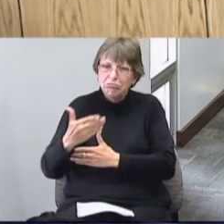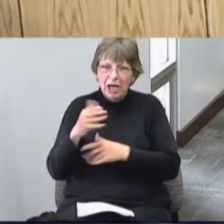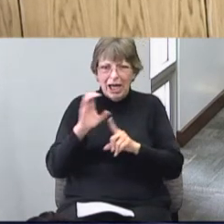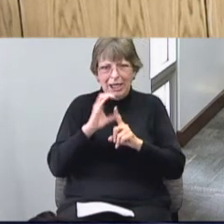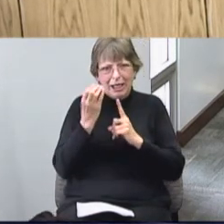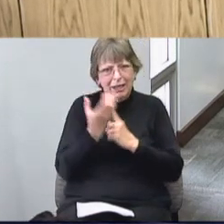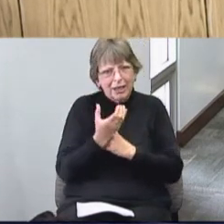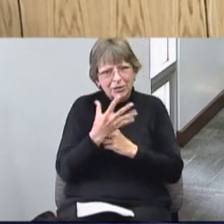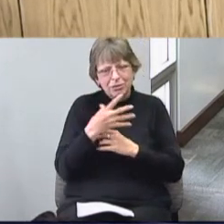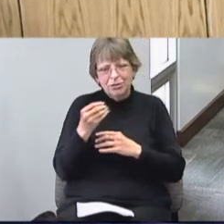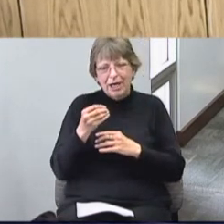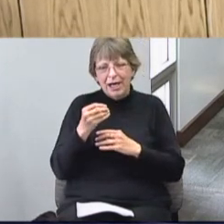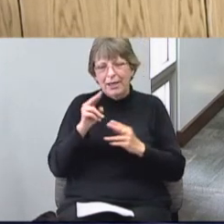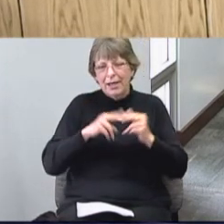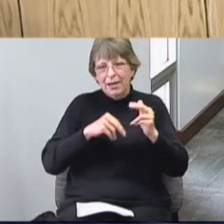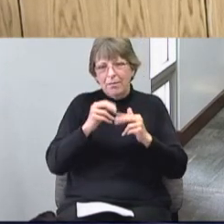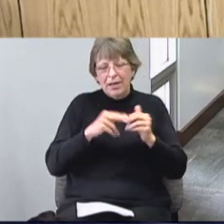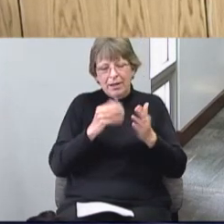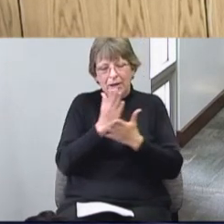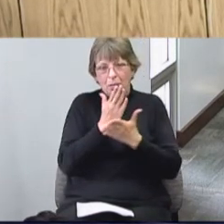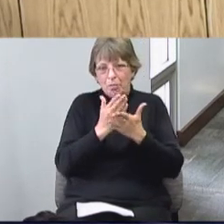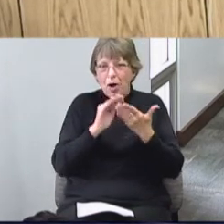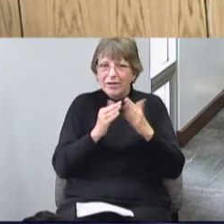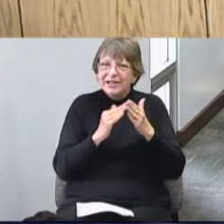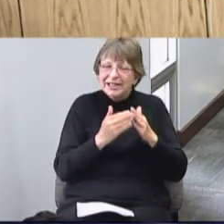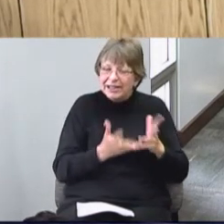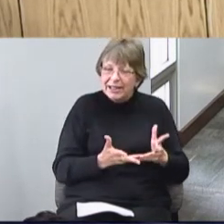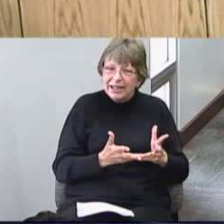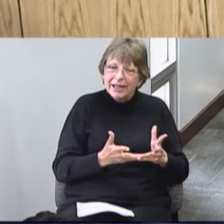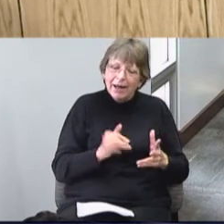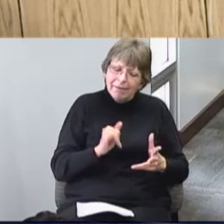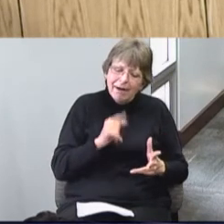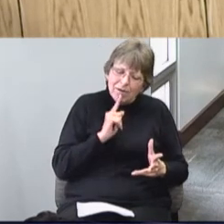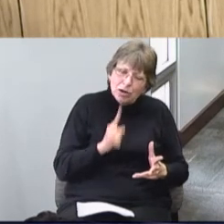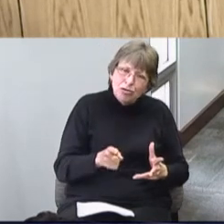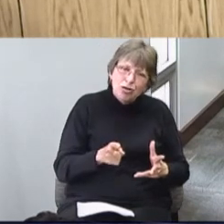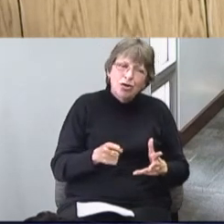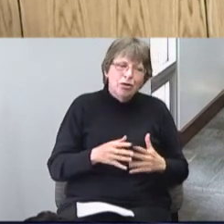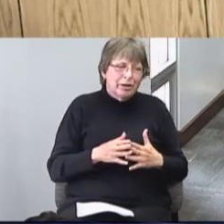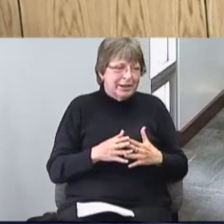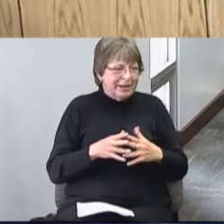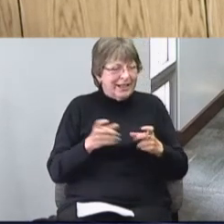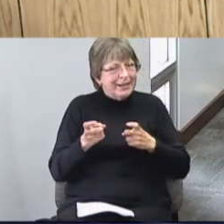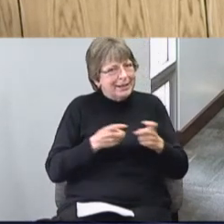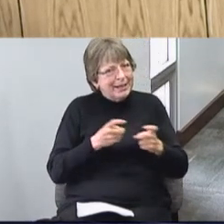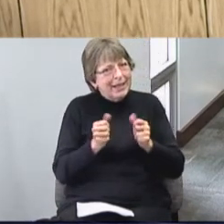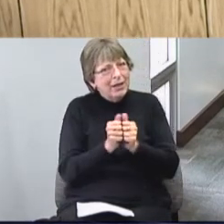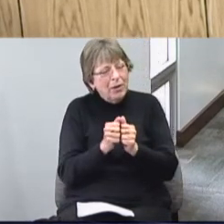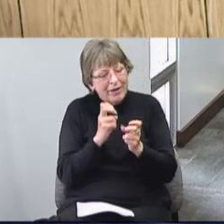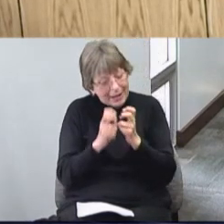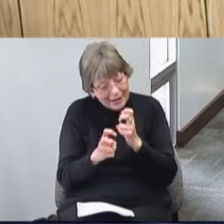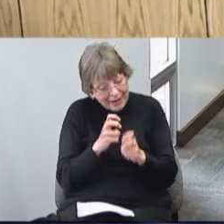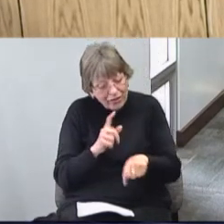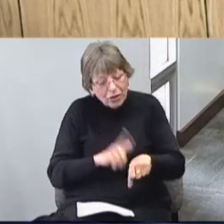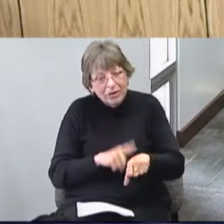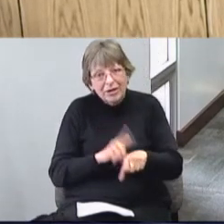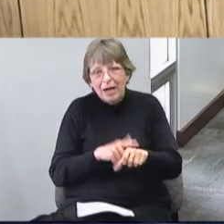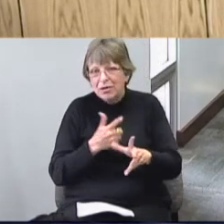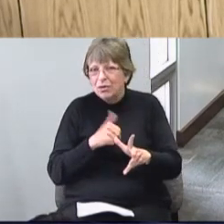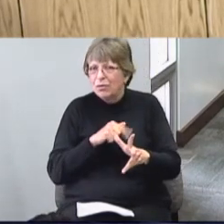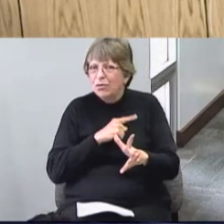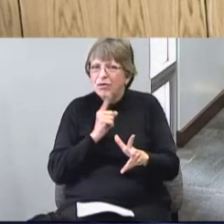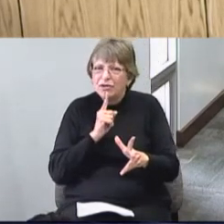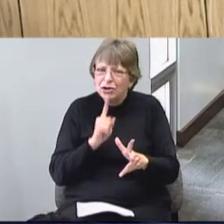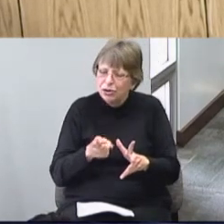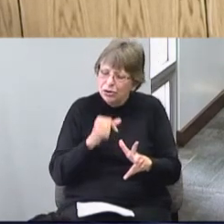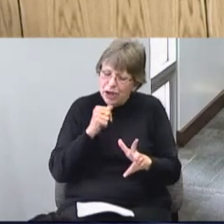the architecture in a part of the city that certainly is dealing with difficult times. We're certainly